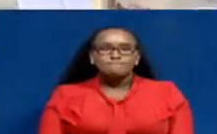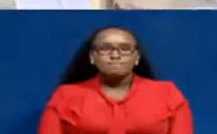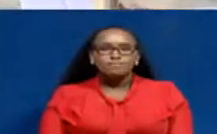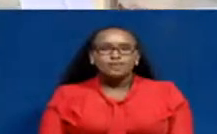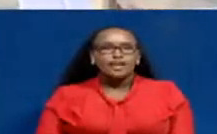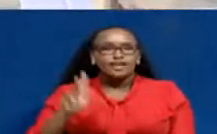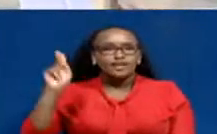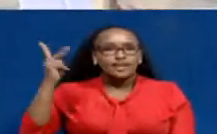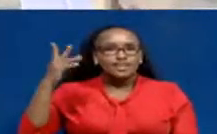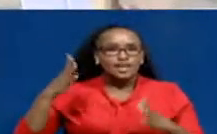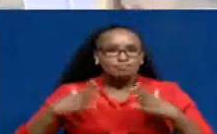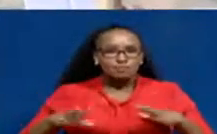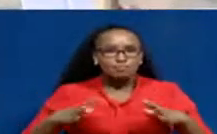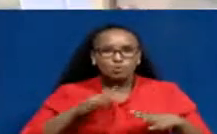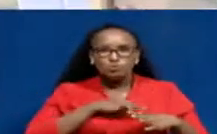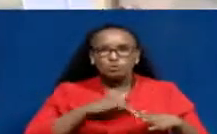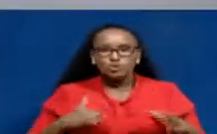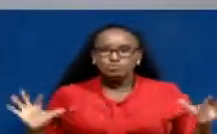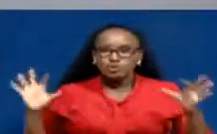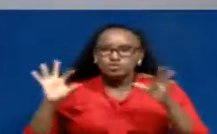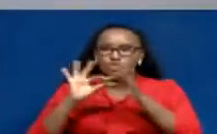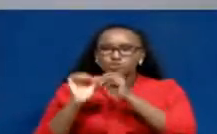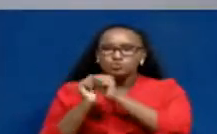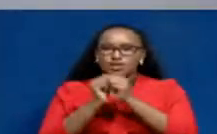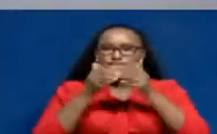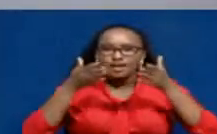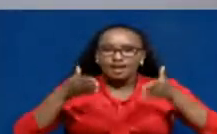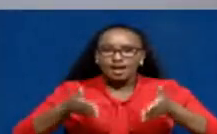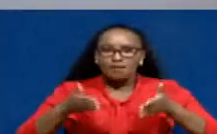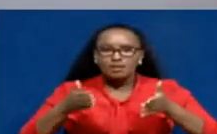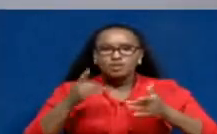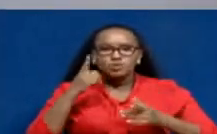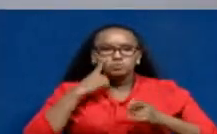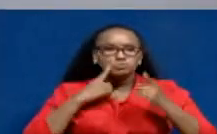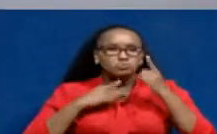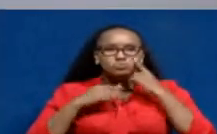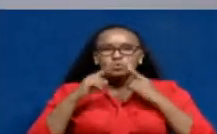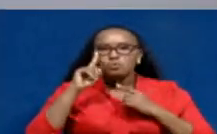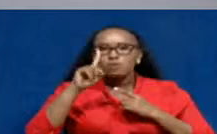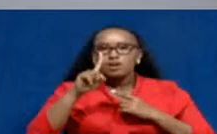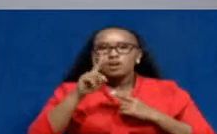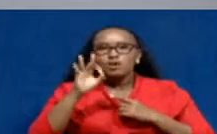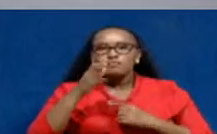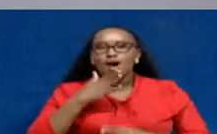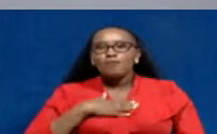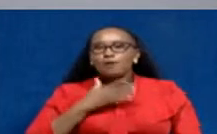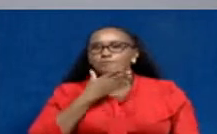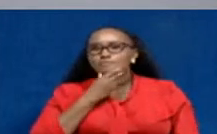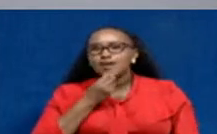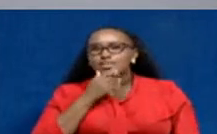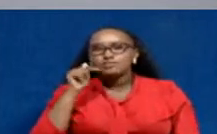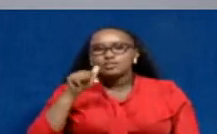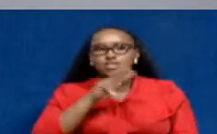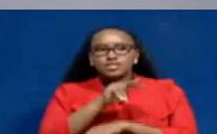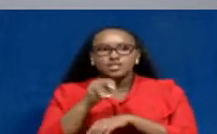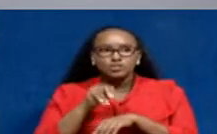A fellow Kenyans, we congregate here today to honor one of the founding fathers of our beloved